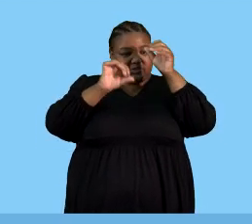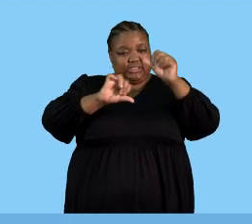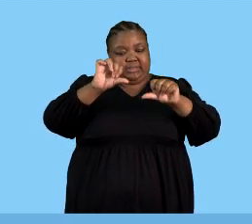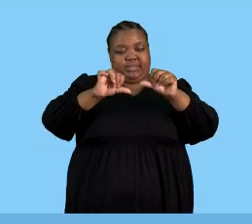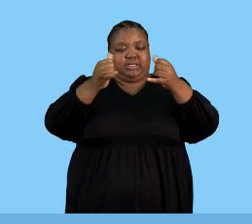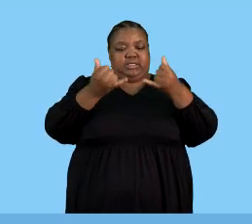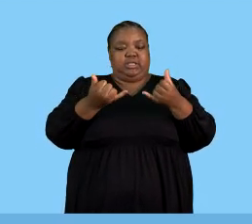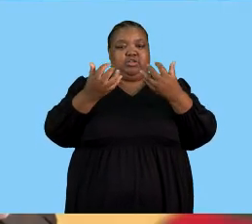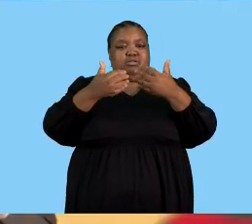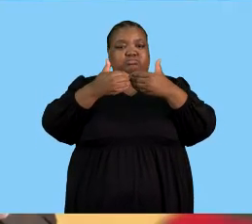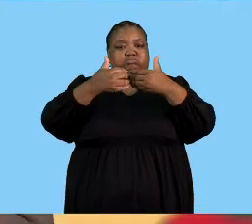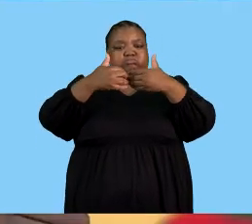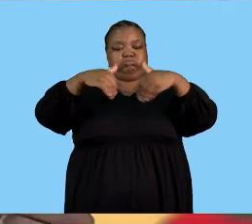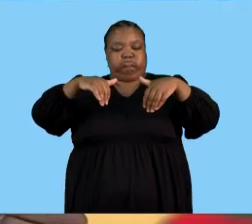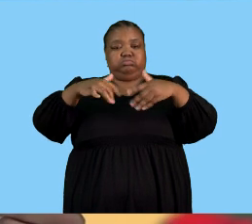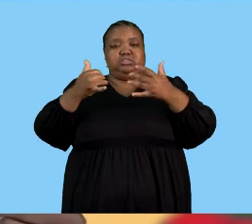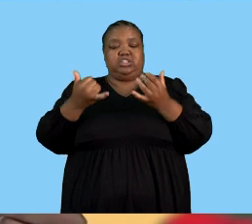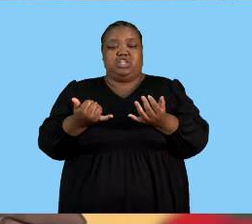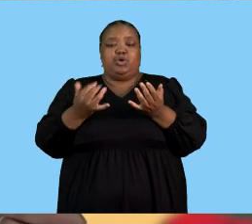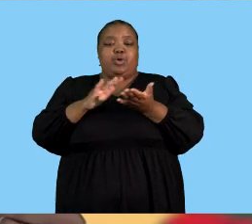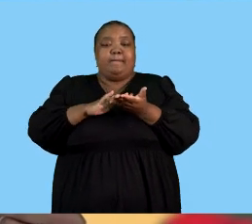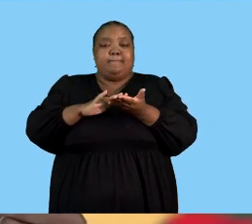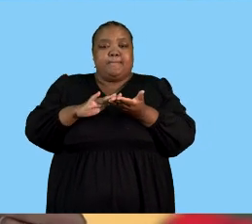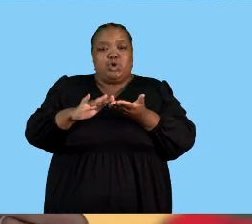other pure substances called elements as well.